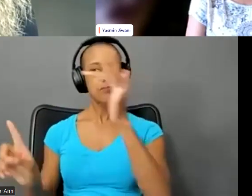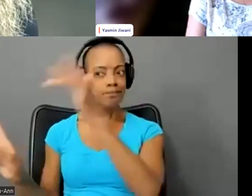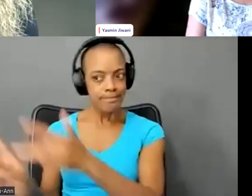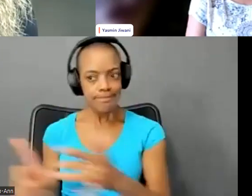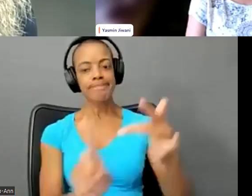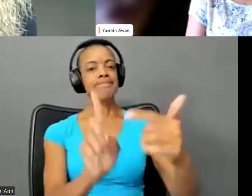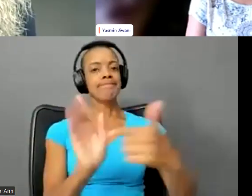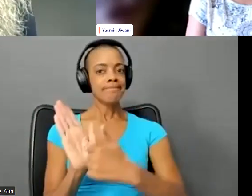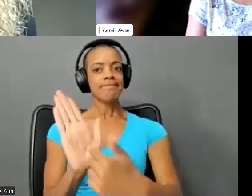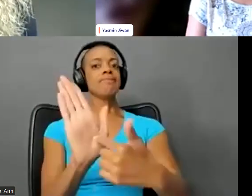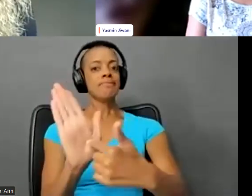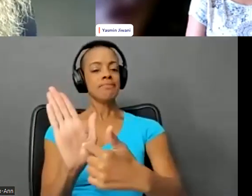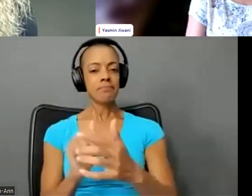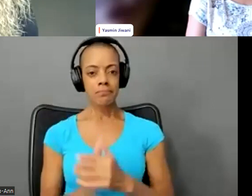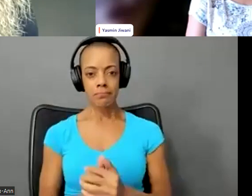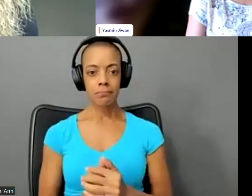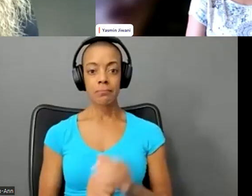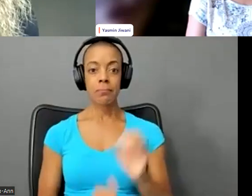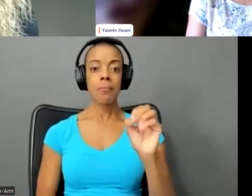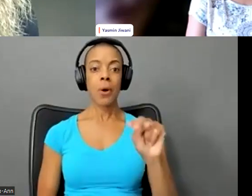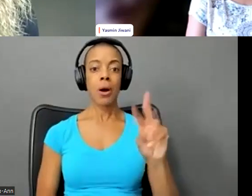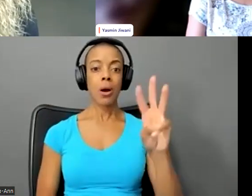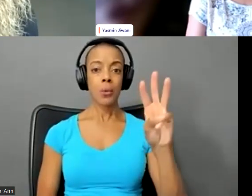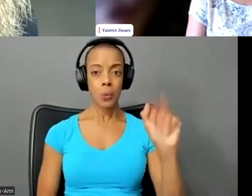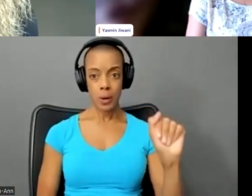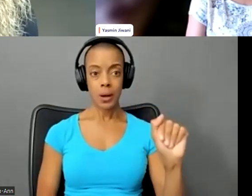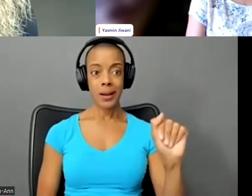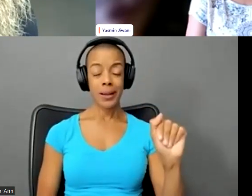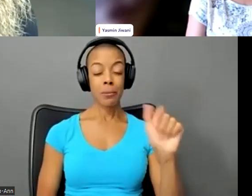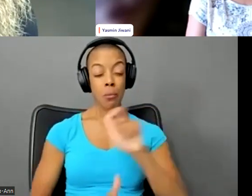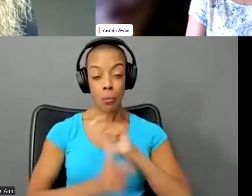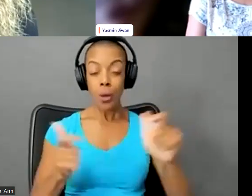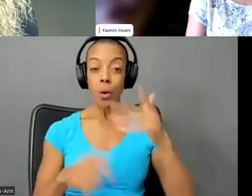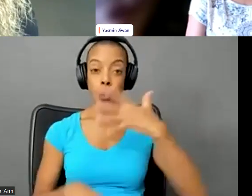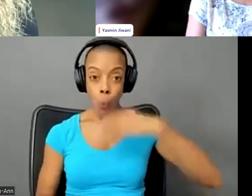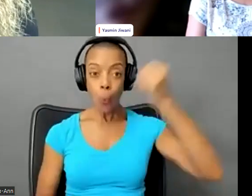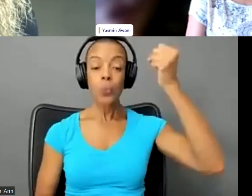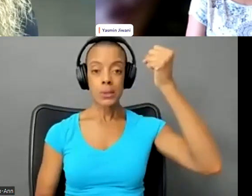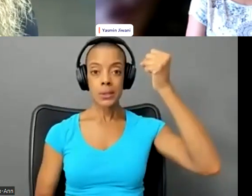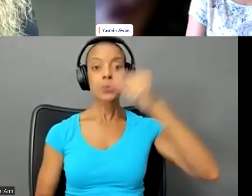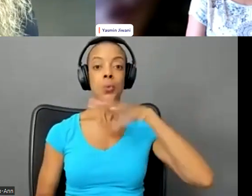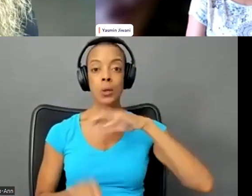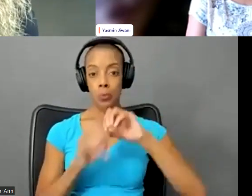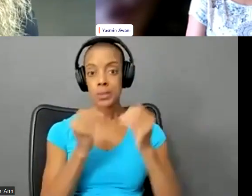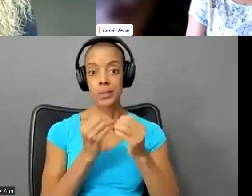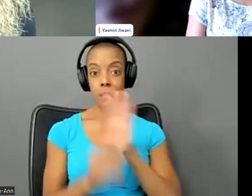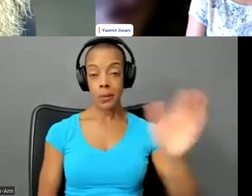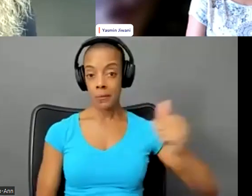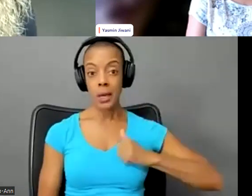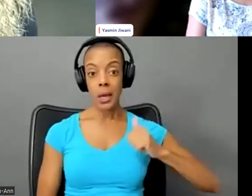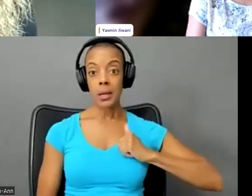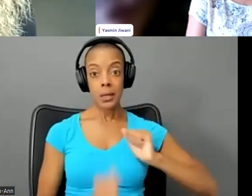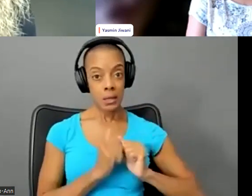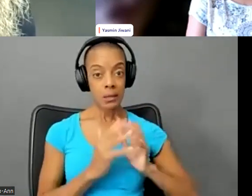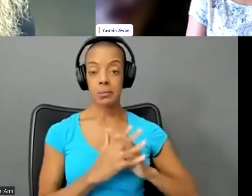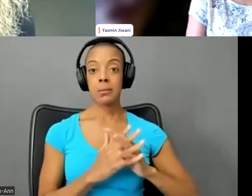solidarity. ONWA is the largest and oldest Indigenous women's organization in Canada, and in really doing that work,